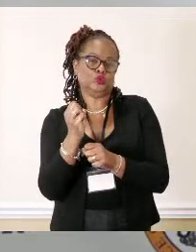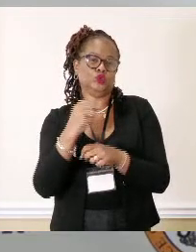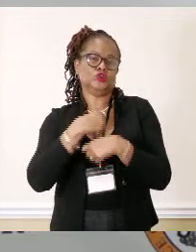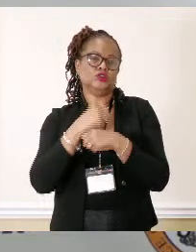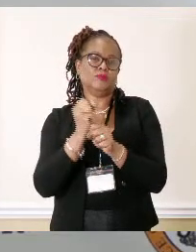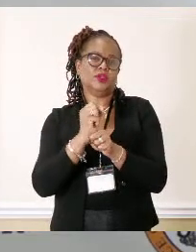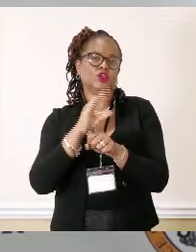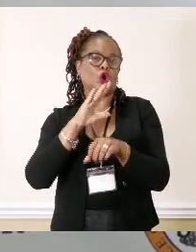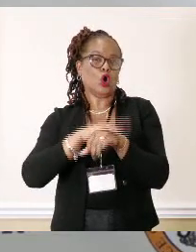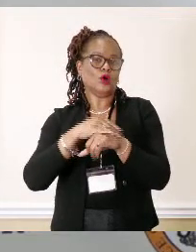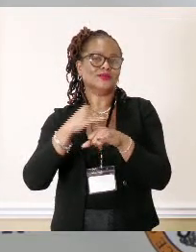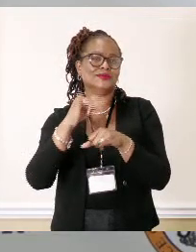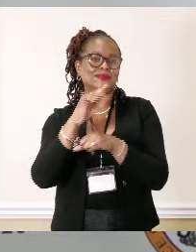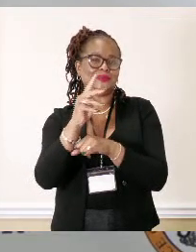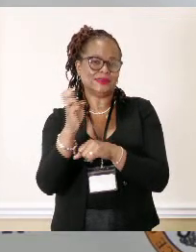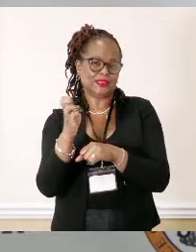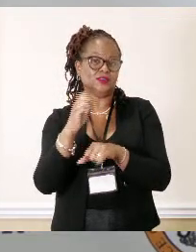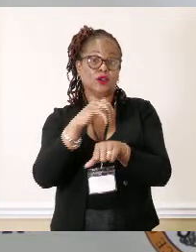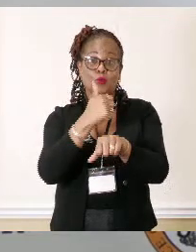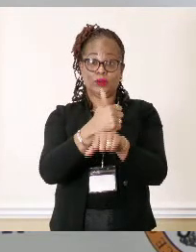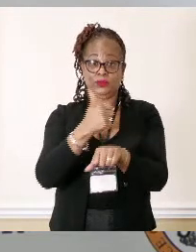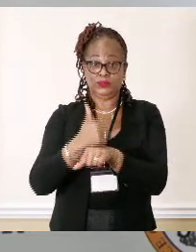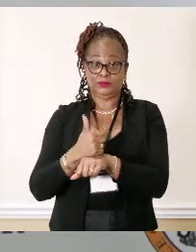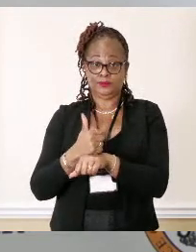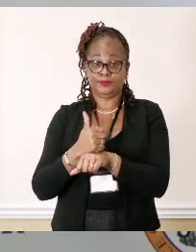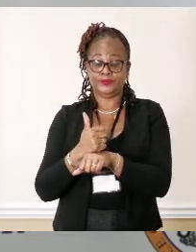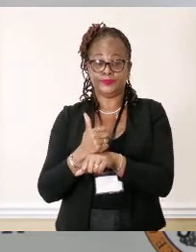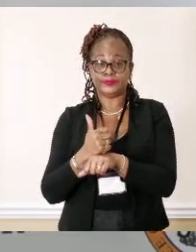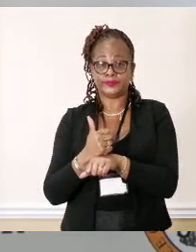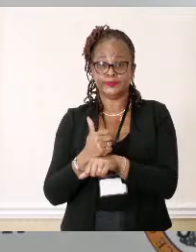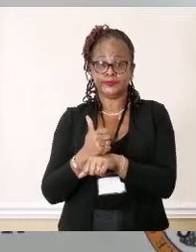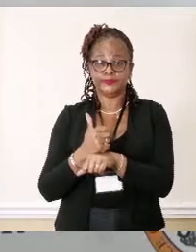an on-site appointment.